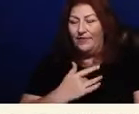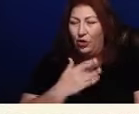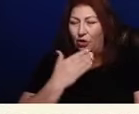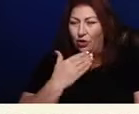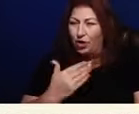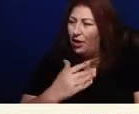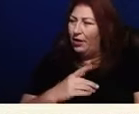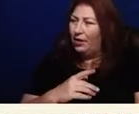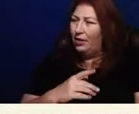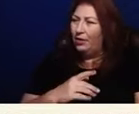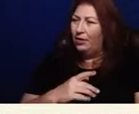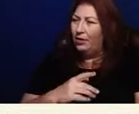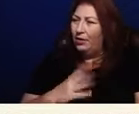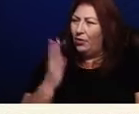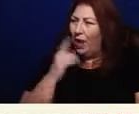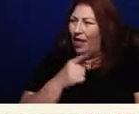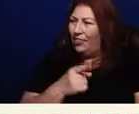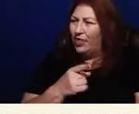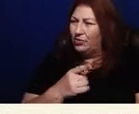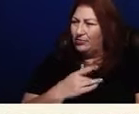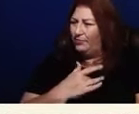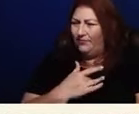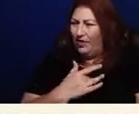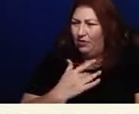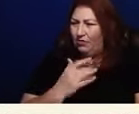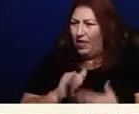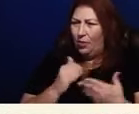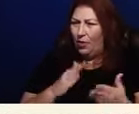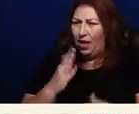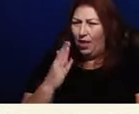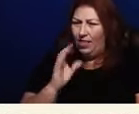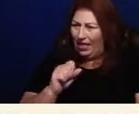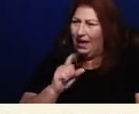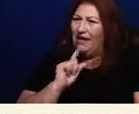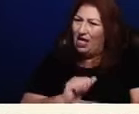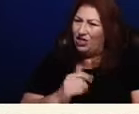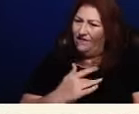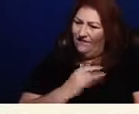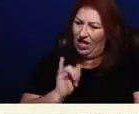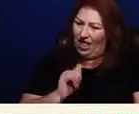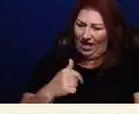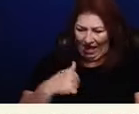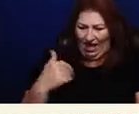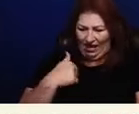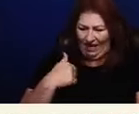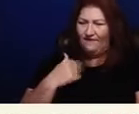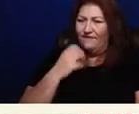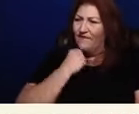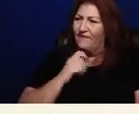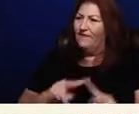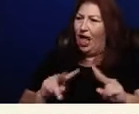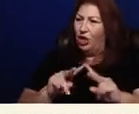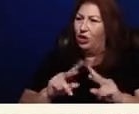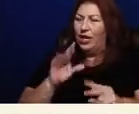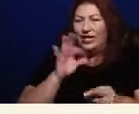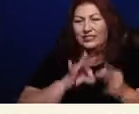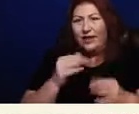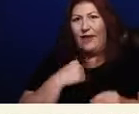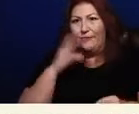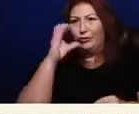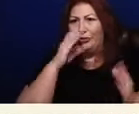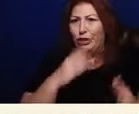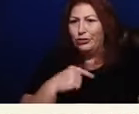have those people feel themselves like, you know, they can actually feel like they have value on themselves instead of just having some strangers, you know,